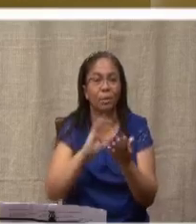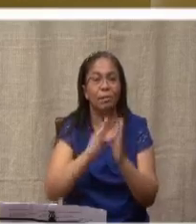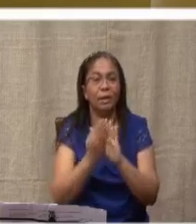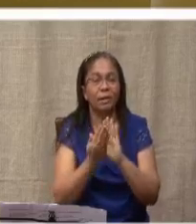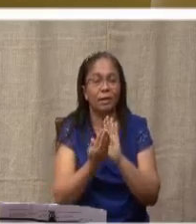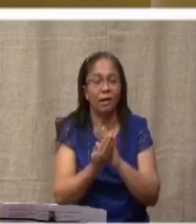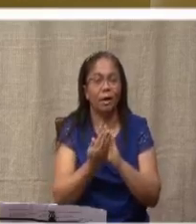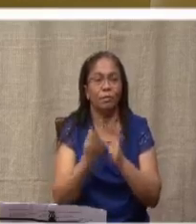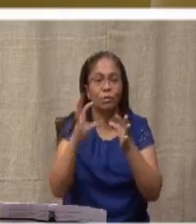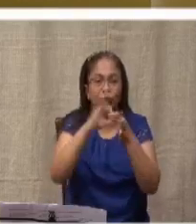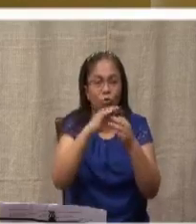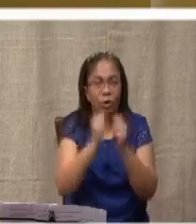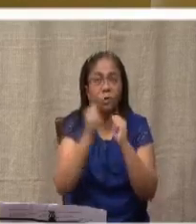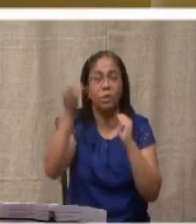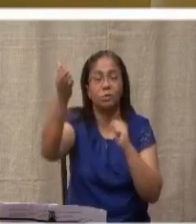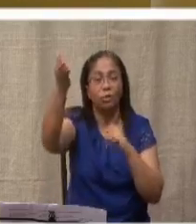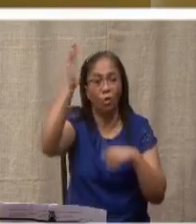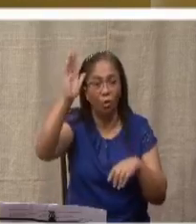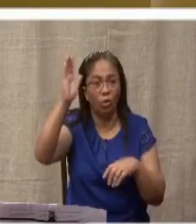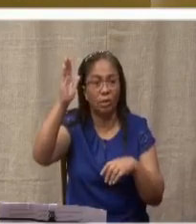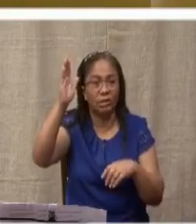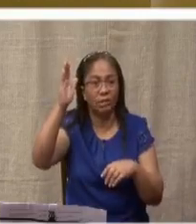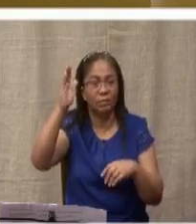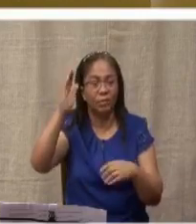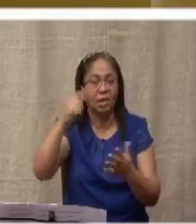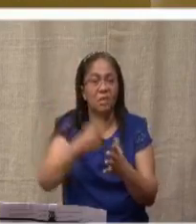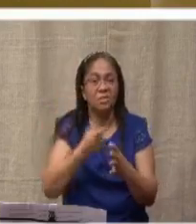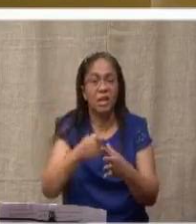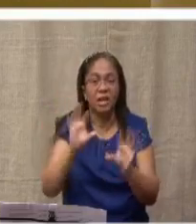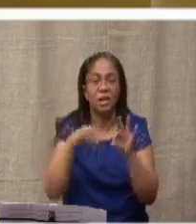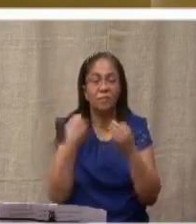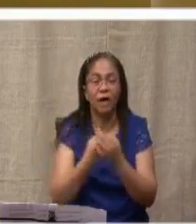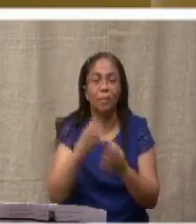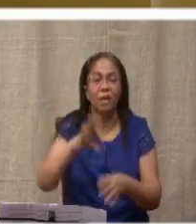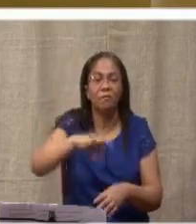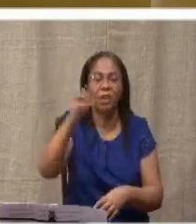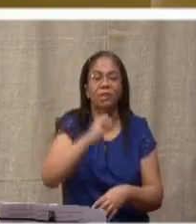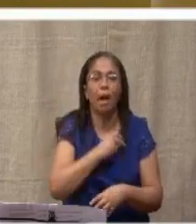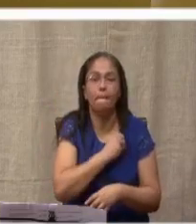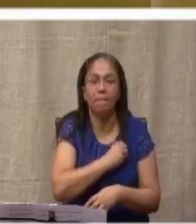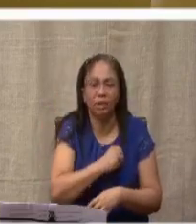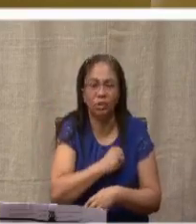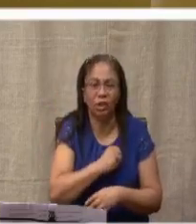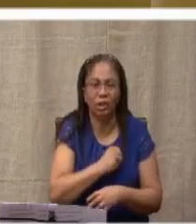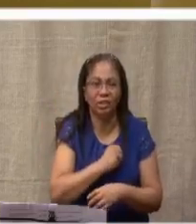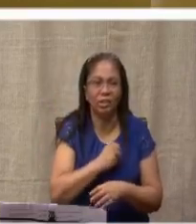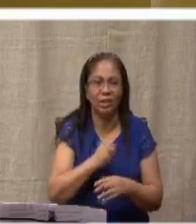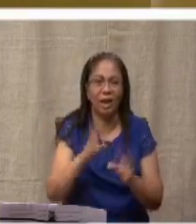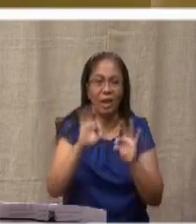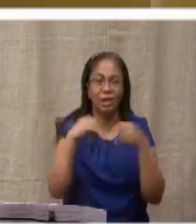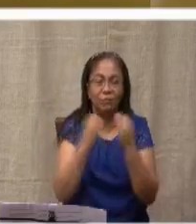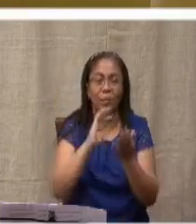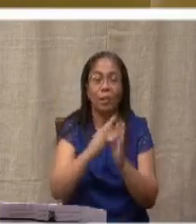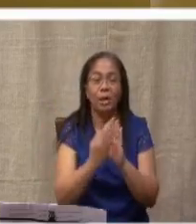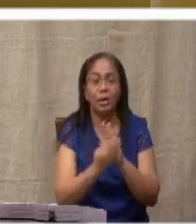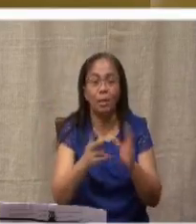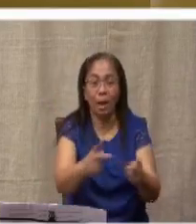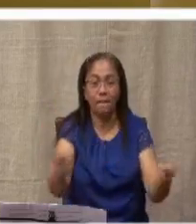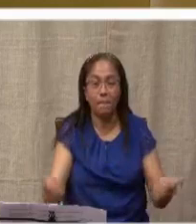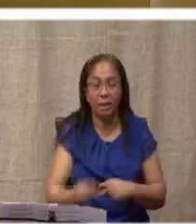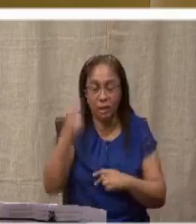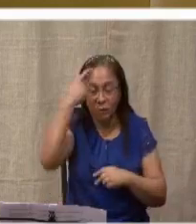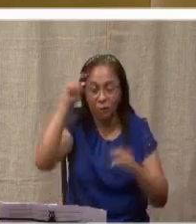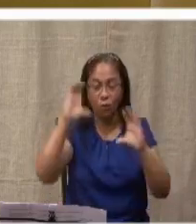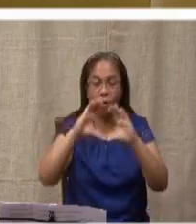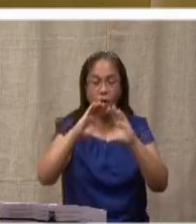then the next thing that happens is the family finds a mission and the family becomes the source and the place and the space of healing for the